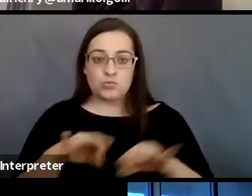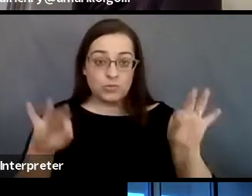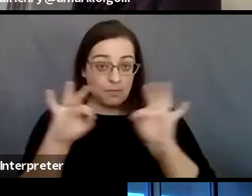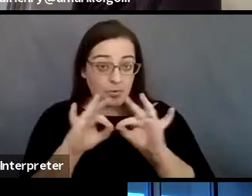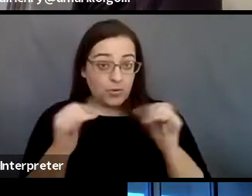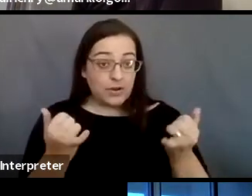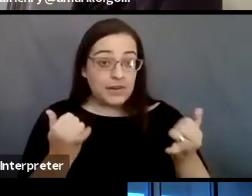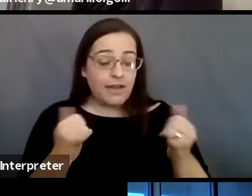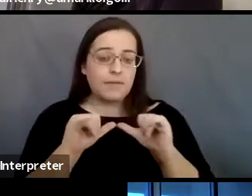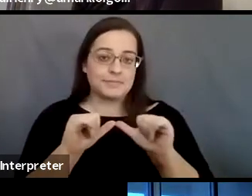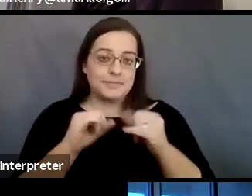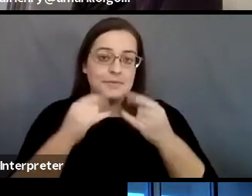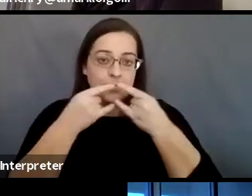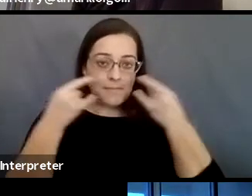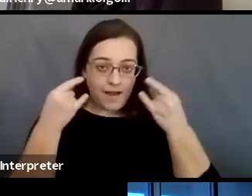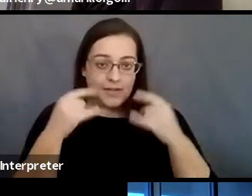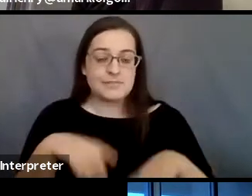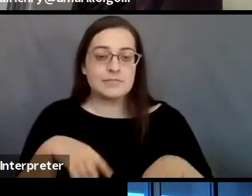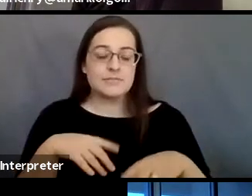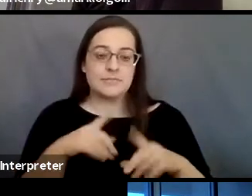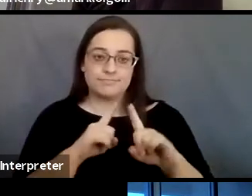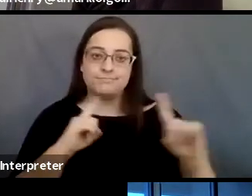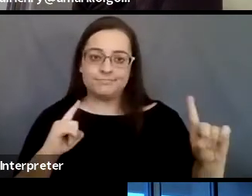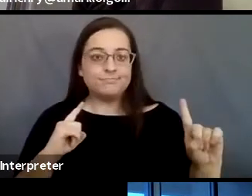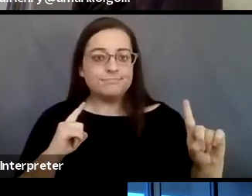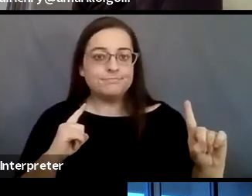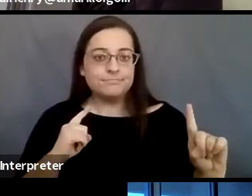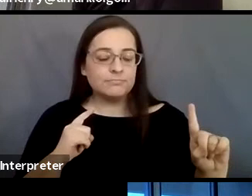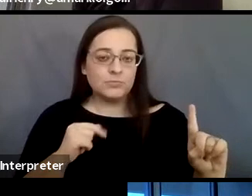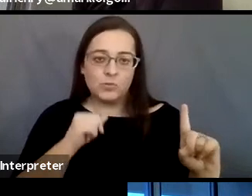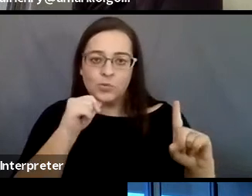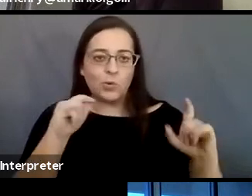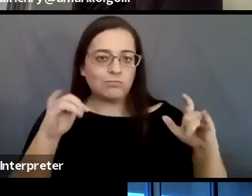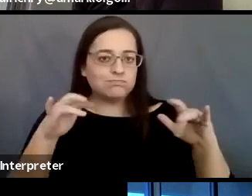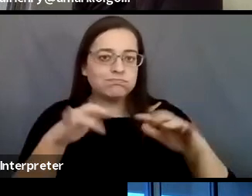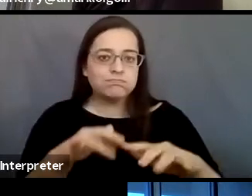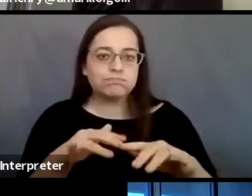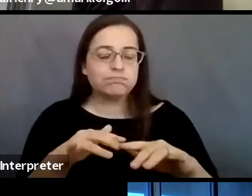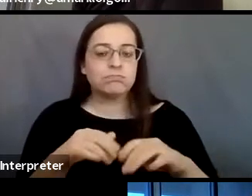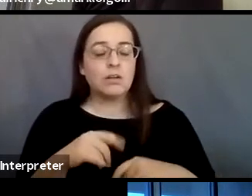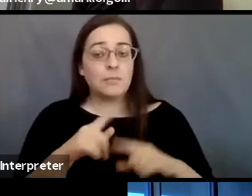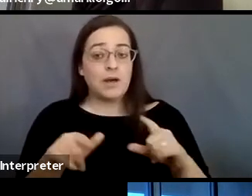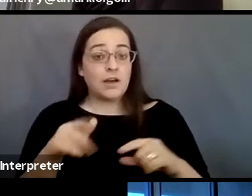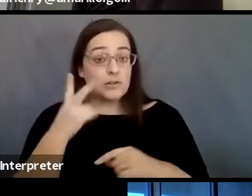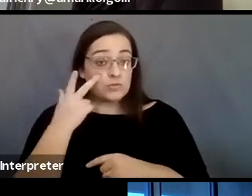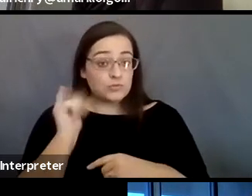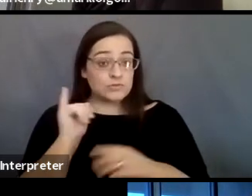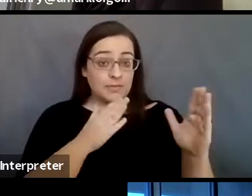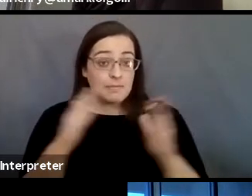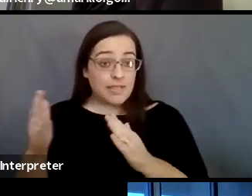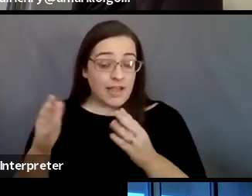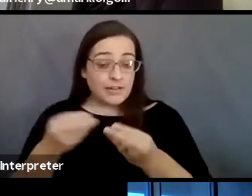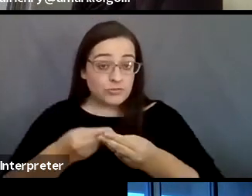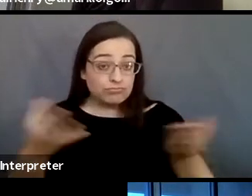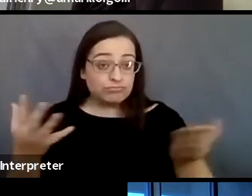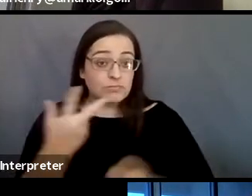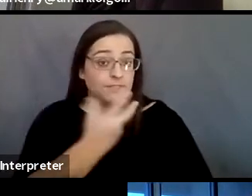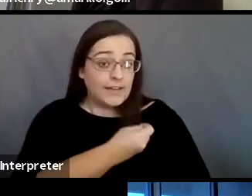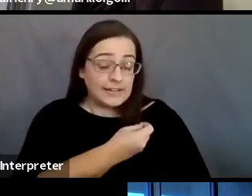now is to continue to wear your mask and practice social distancing, but it looks like the plans to distribute the vaccine are taking